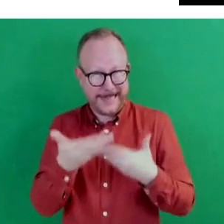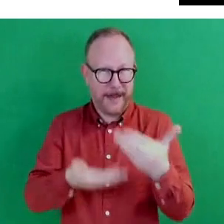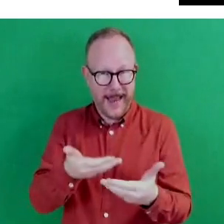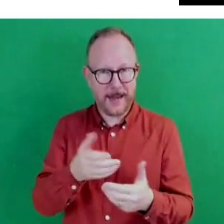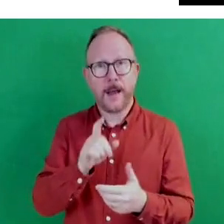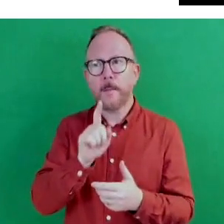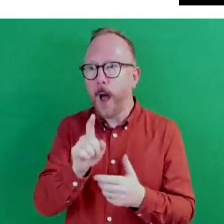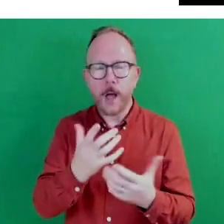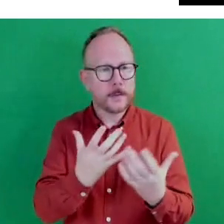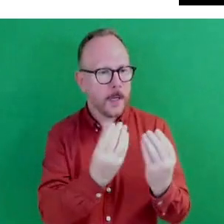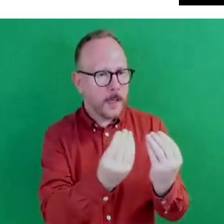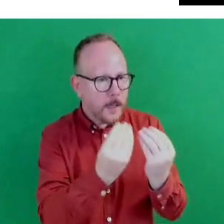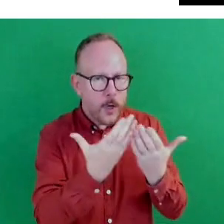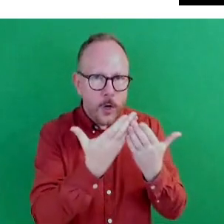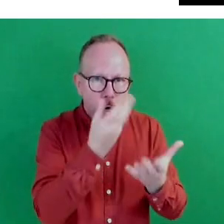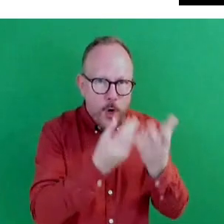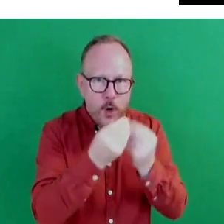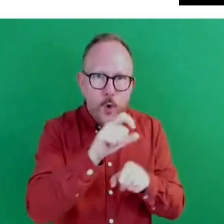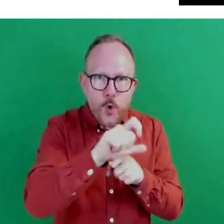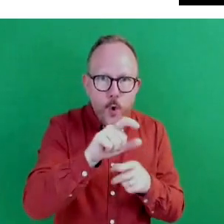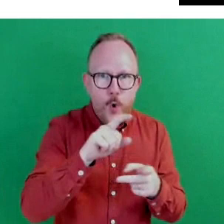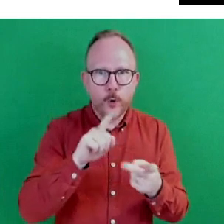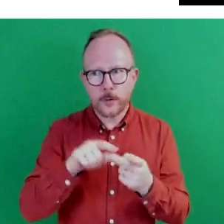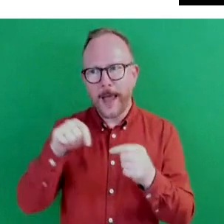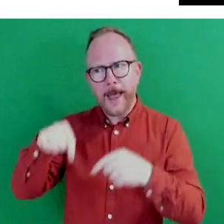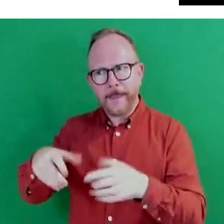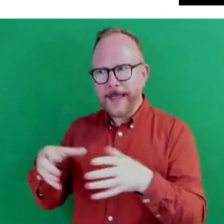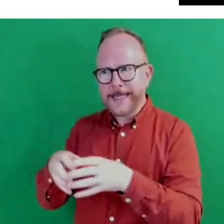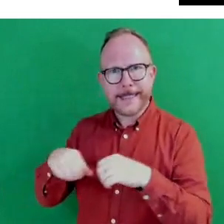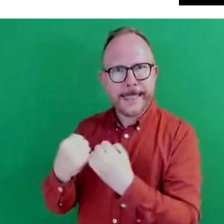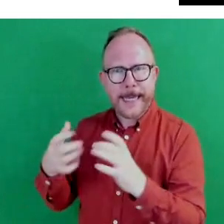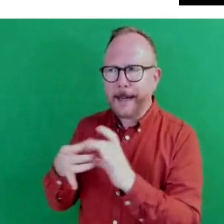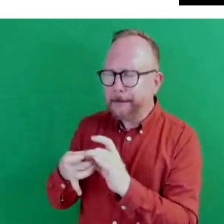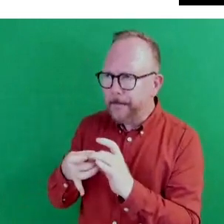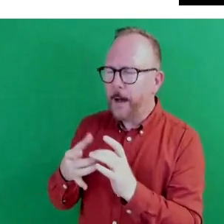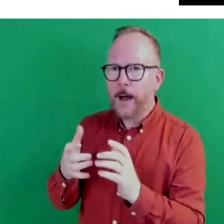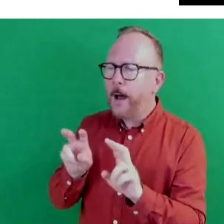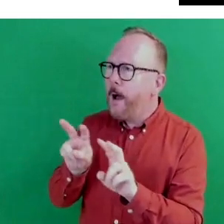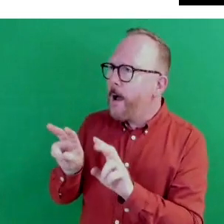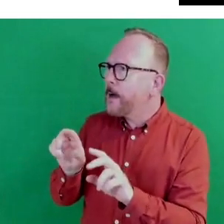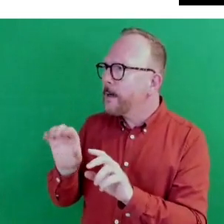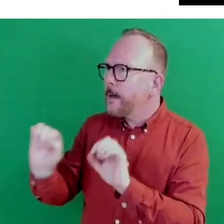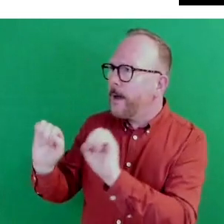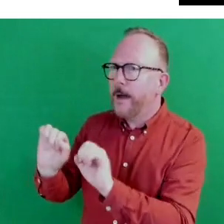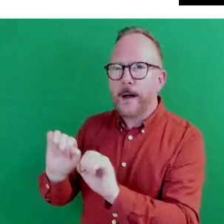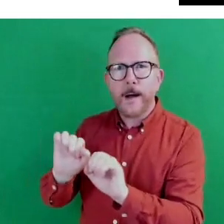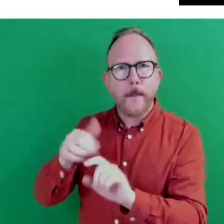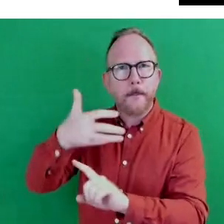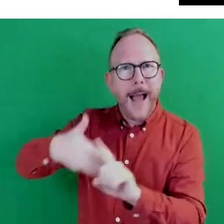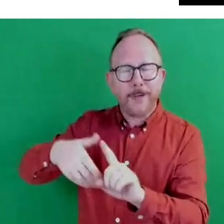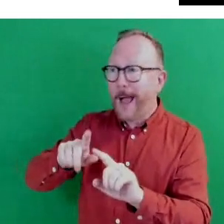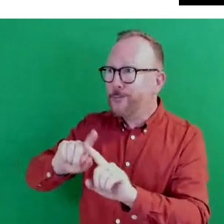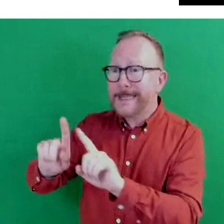training and through joining my team, I've also realised that some people's backgrounds, they're all completely diverse. So not everyone has